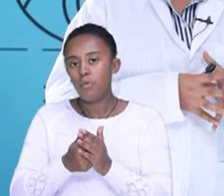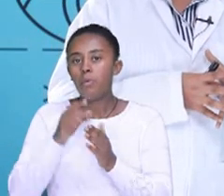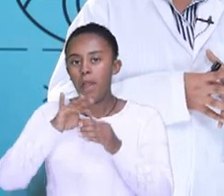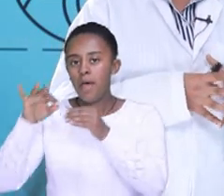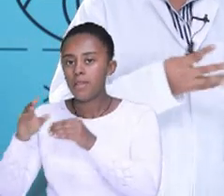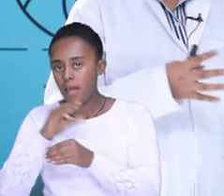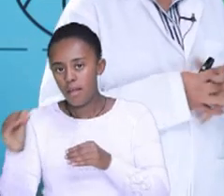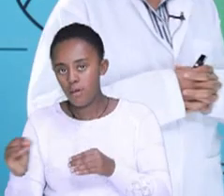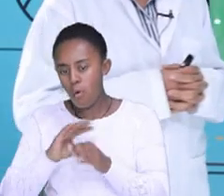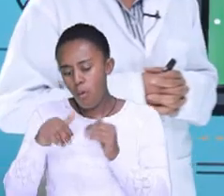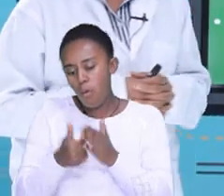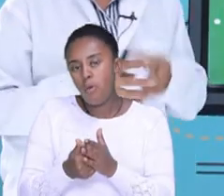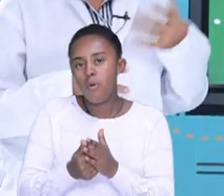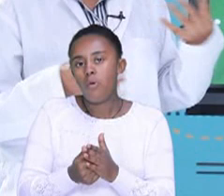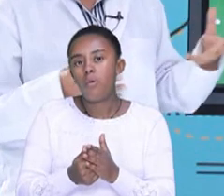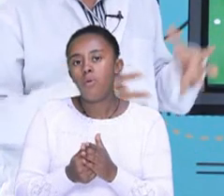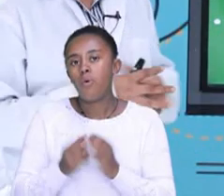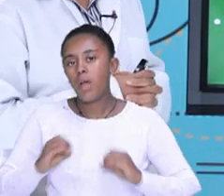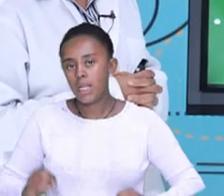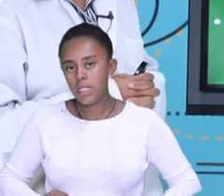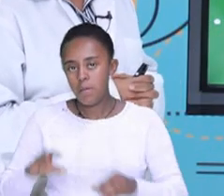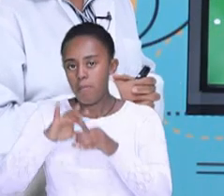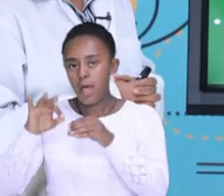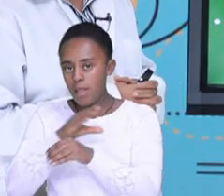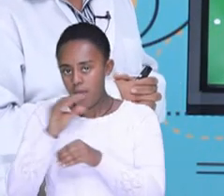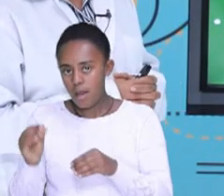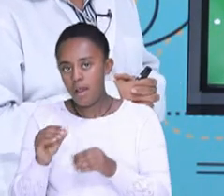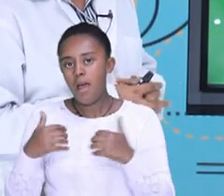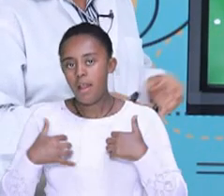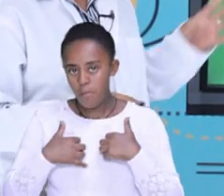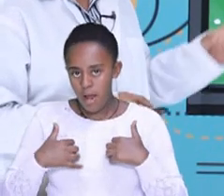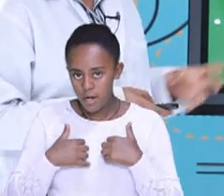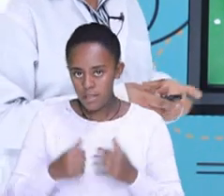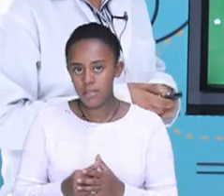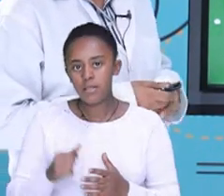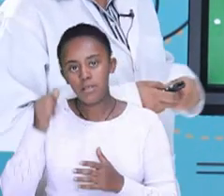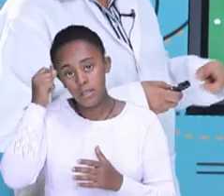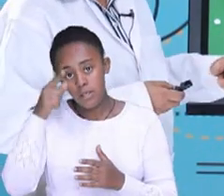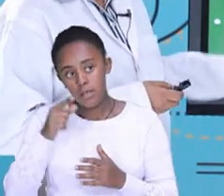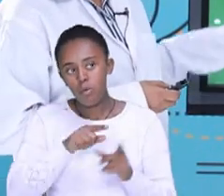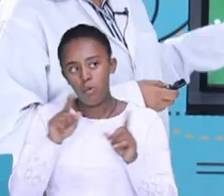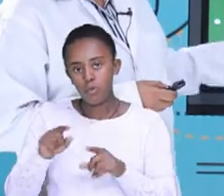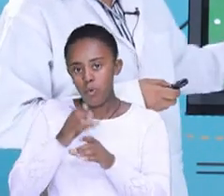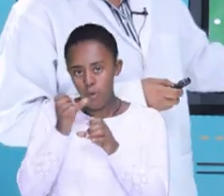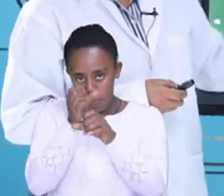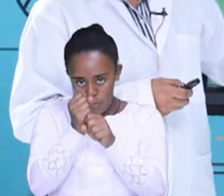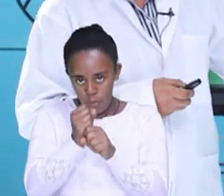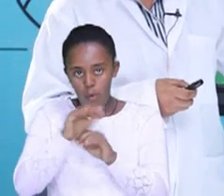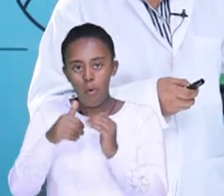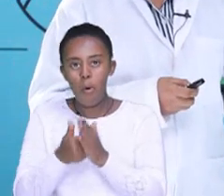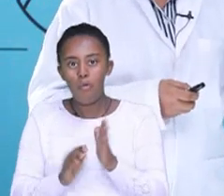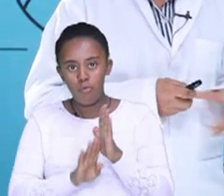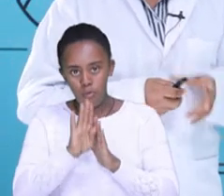and animals, in all organisms like plant and animals. And he also concludes that all